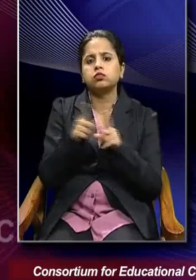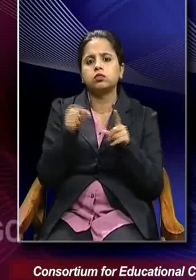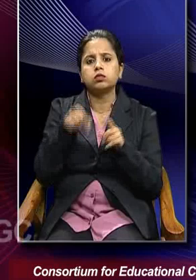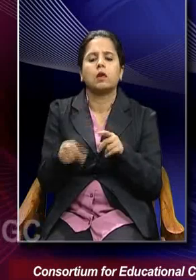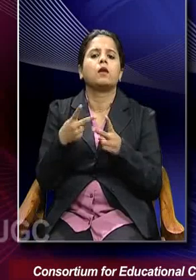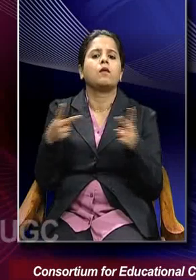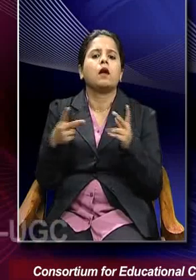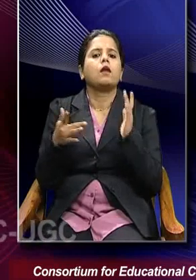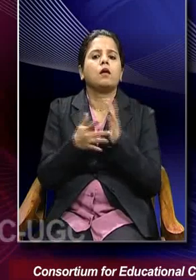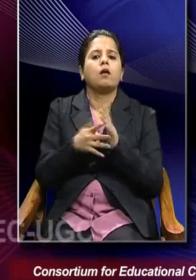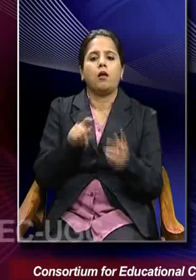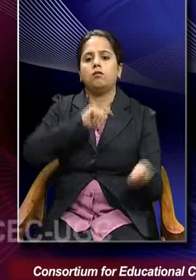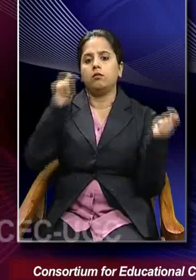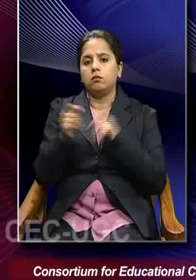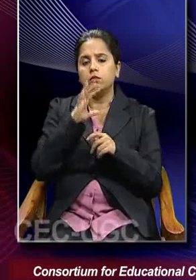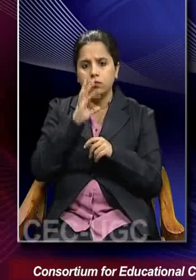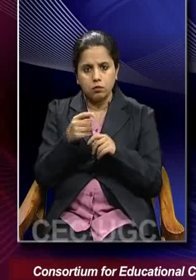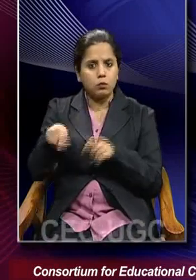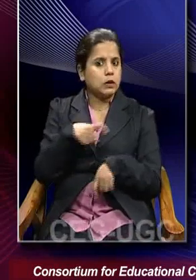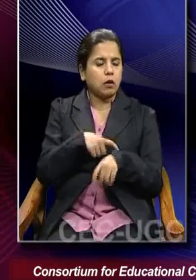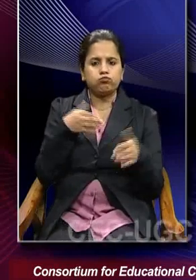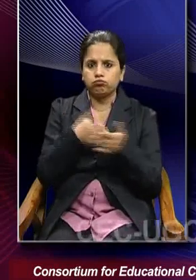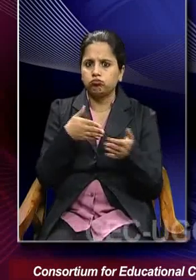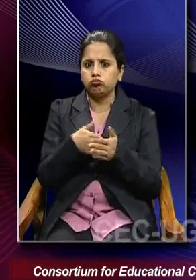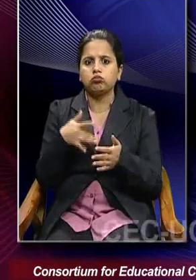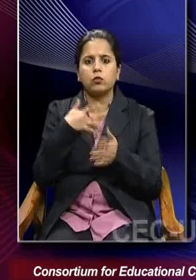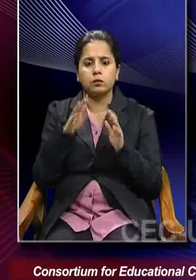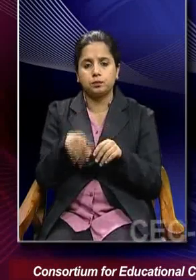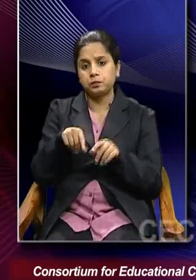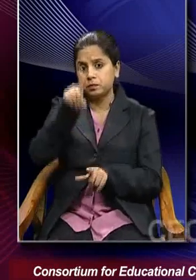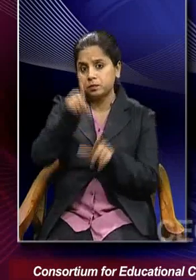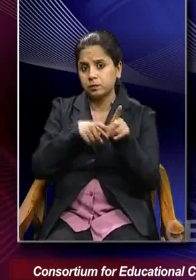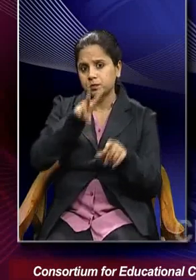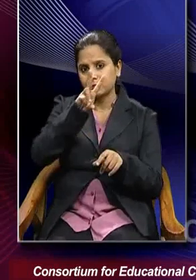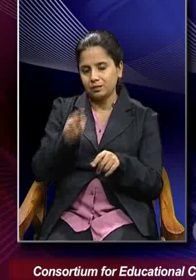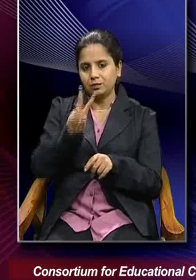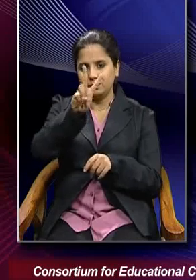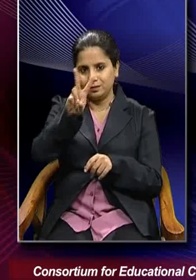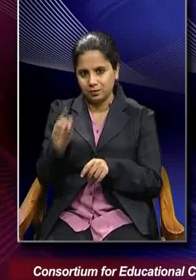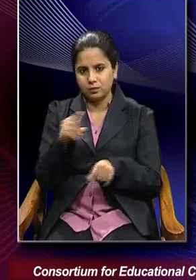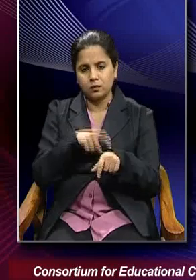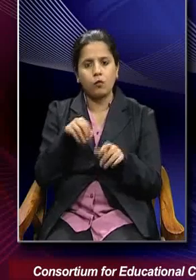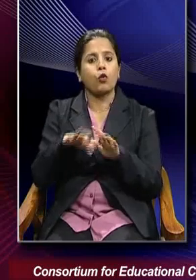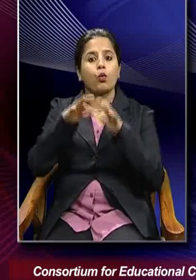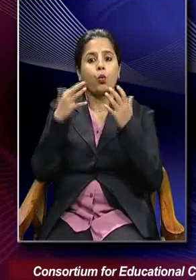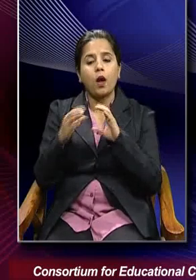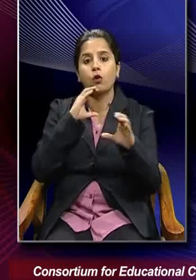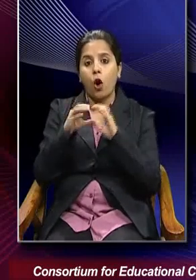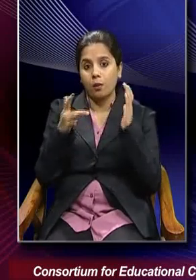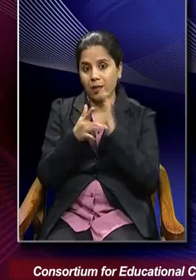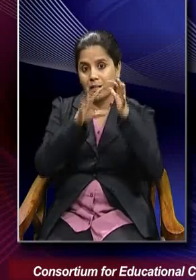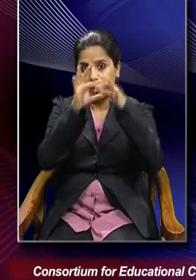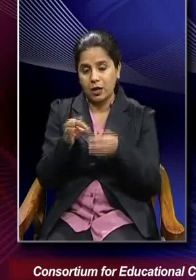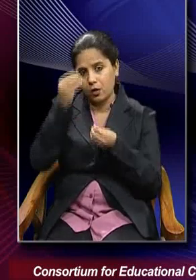digital transformation in challenging times. And in the year 2020, World Telecommunication and